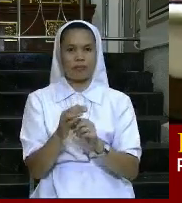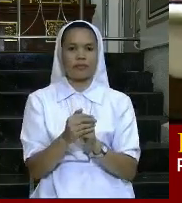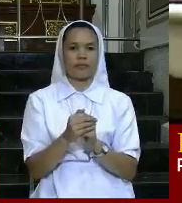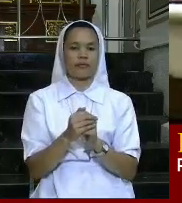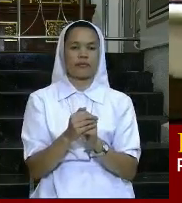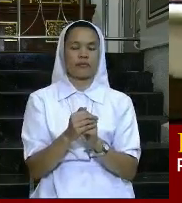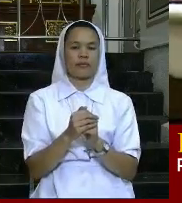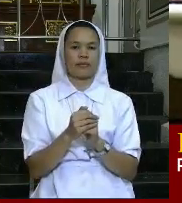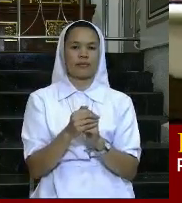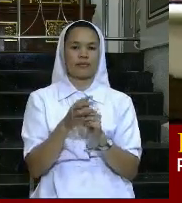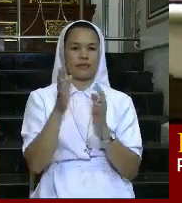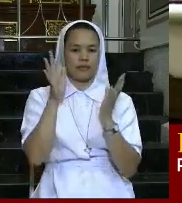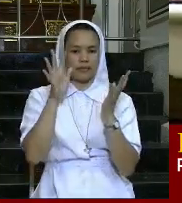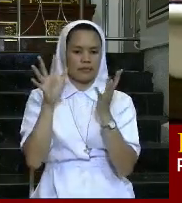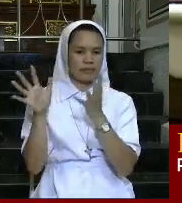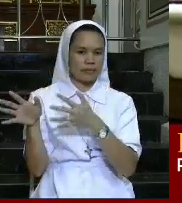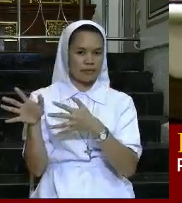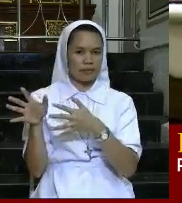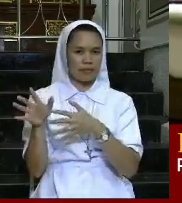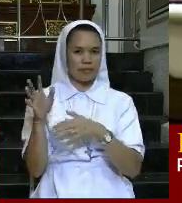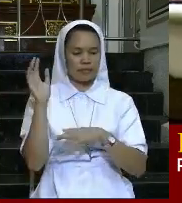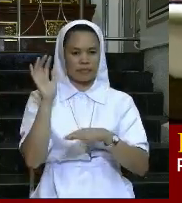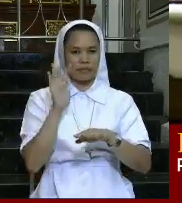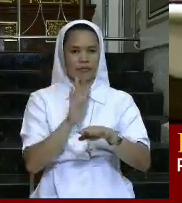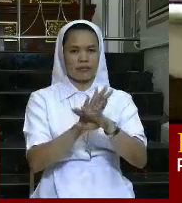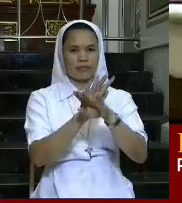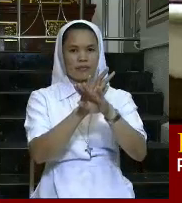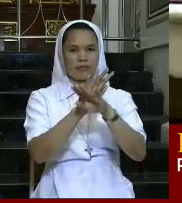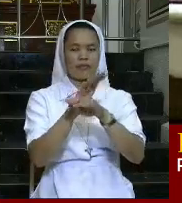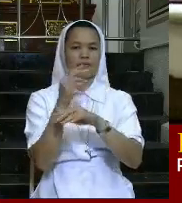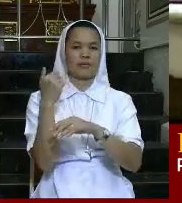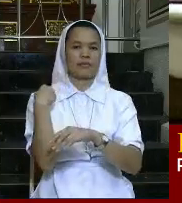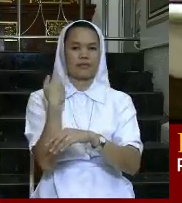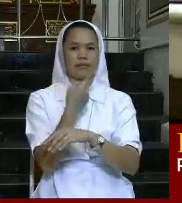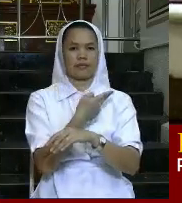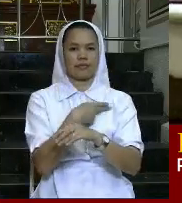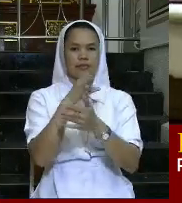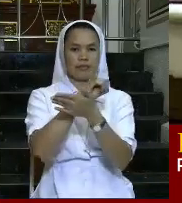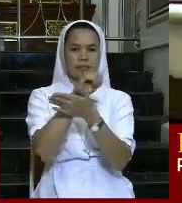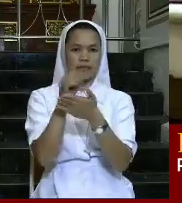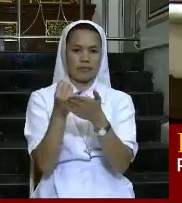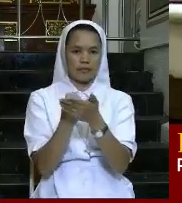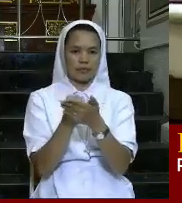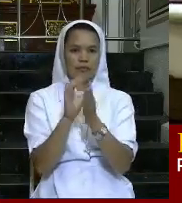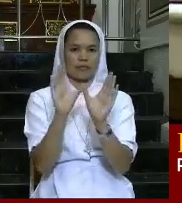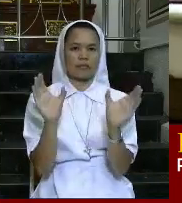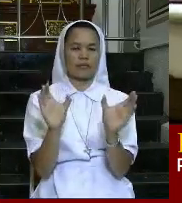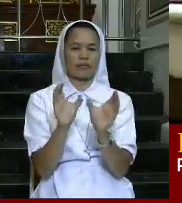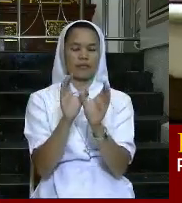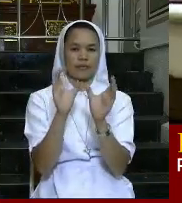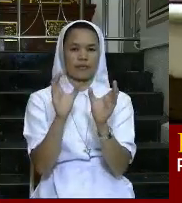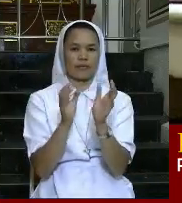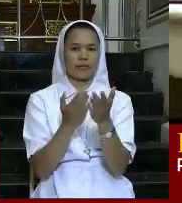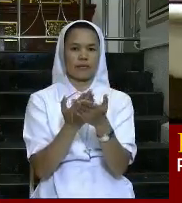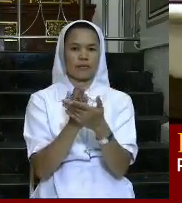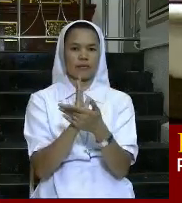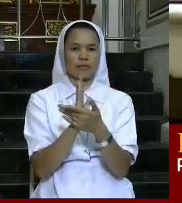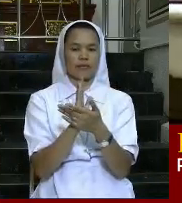Set aside whatever may distract us as we participate in our celebration through